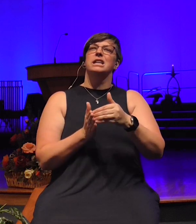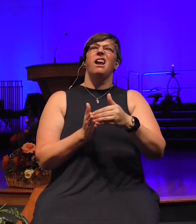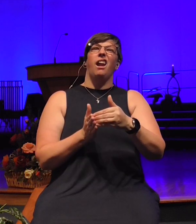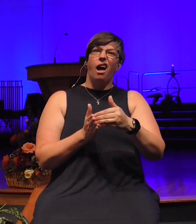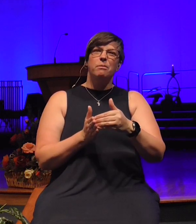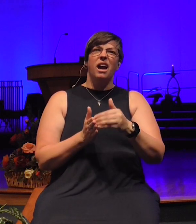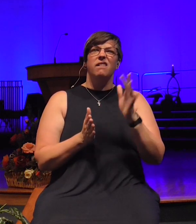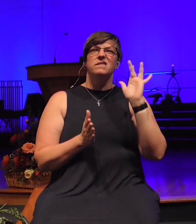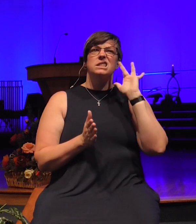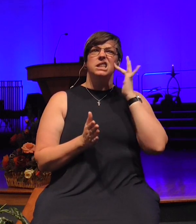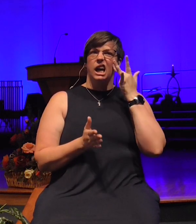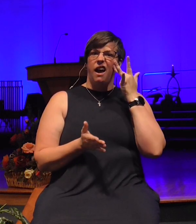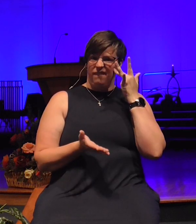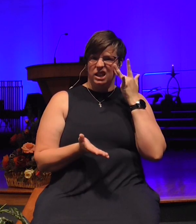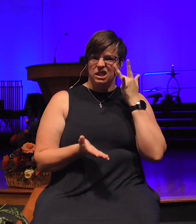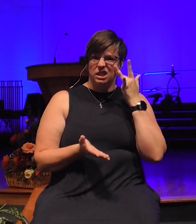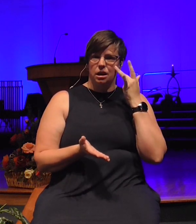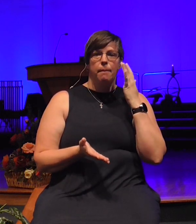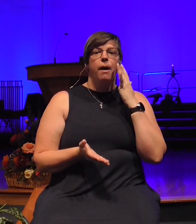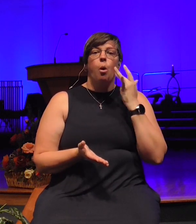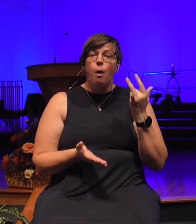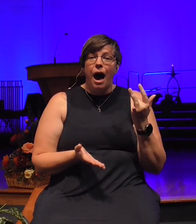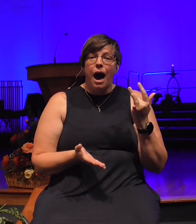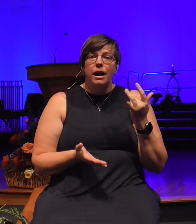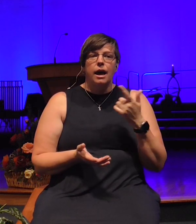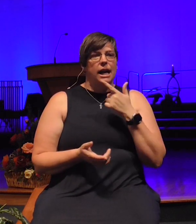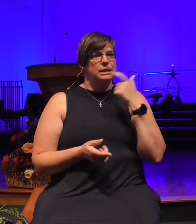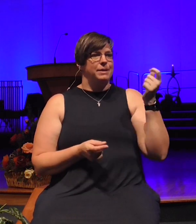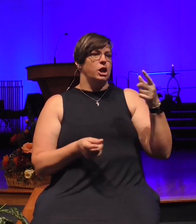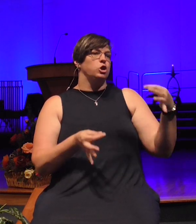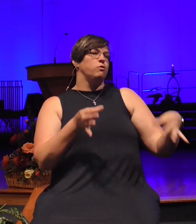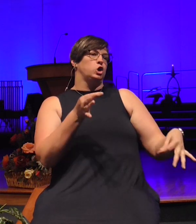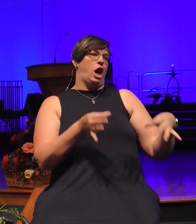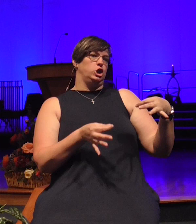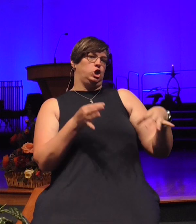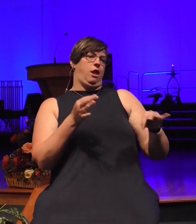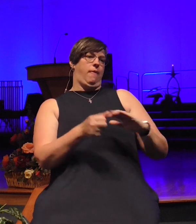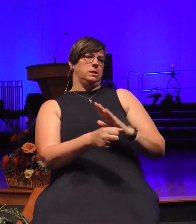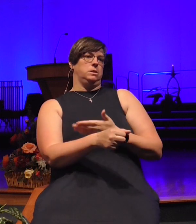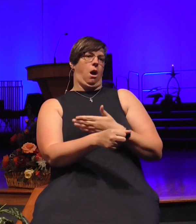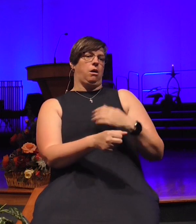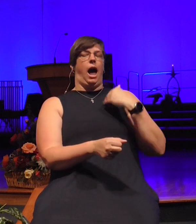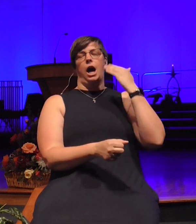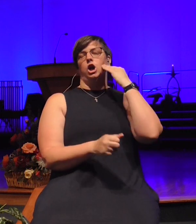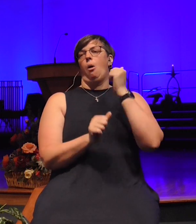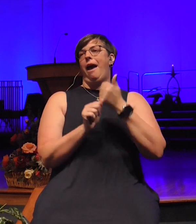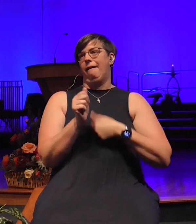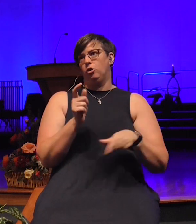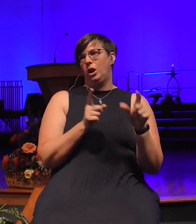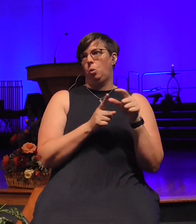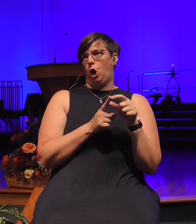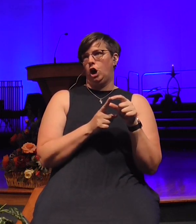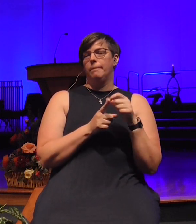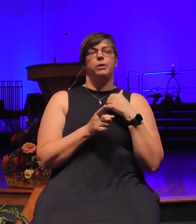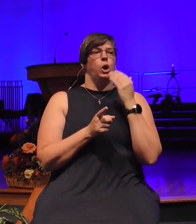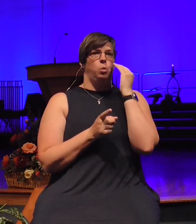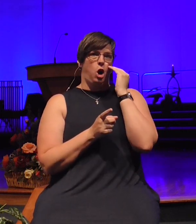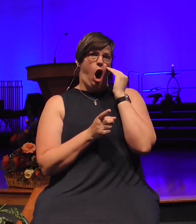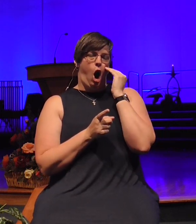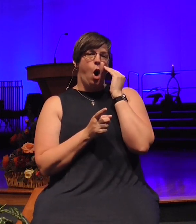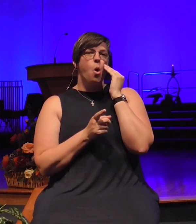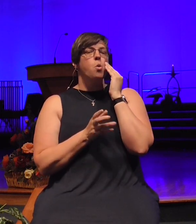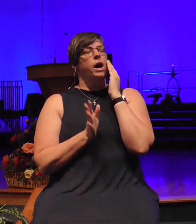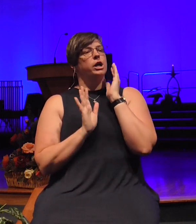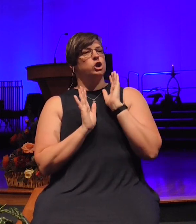it, that you get sick of it. And why is that? It's because you've judged it. It's because you know every word. It's because you